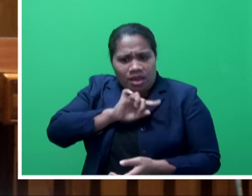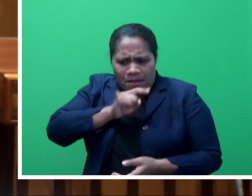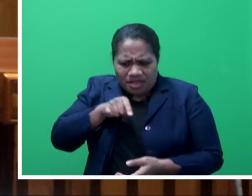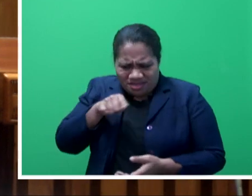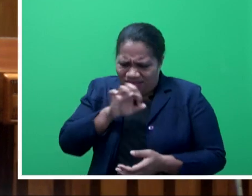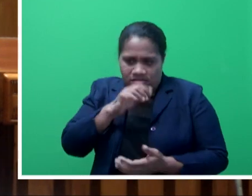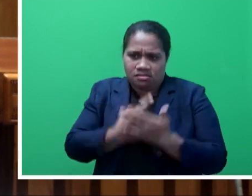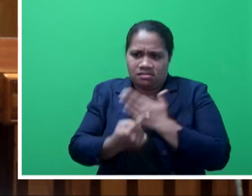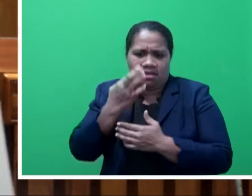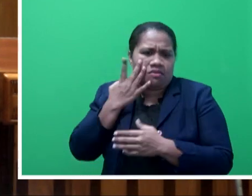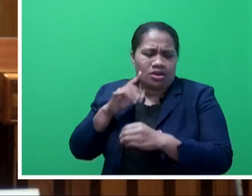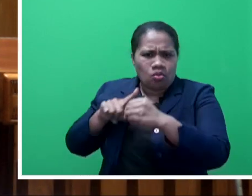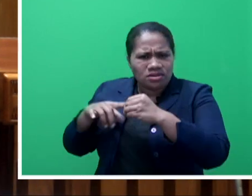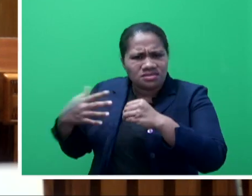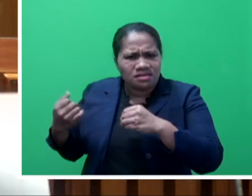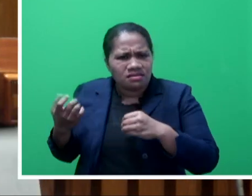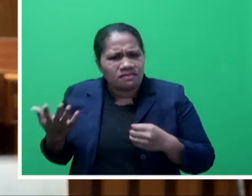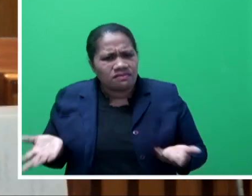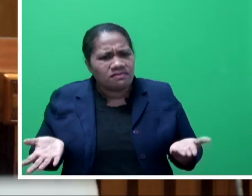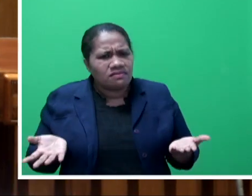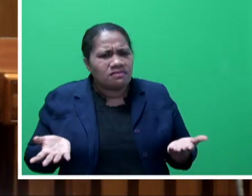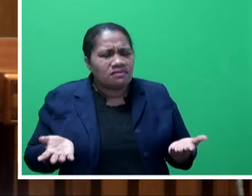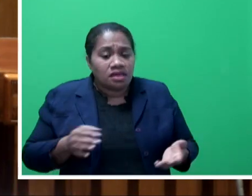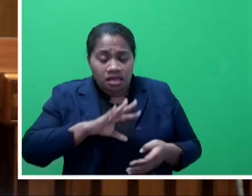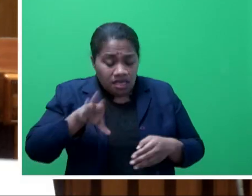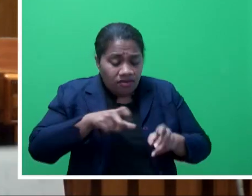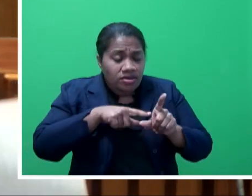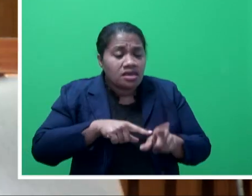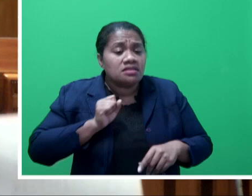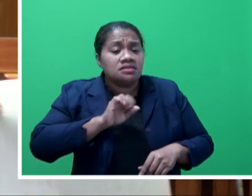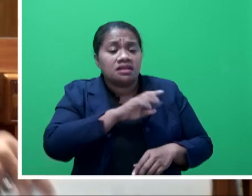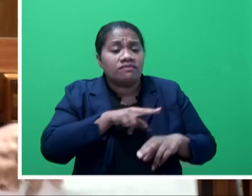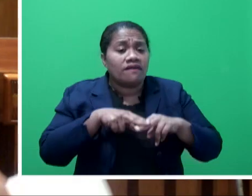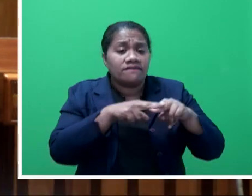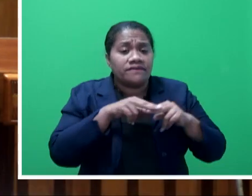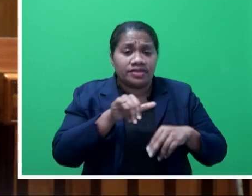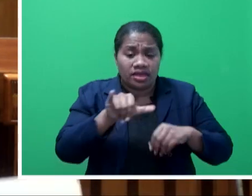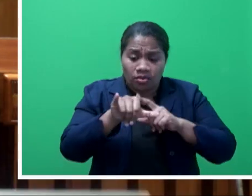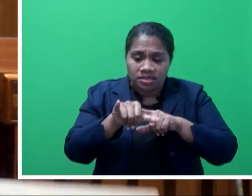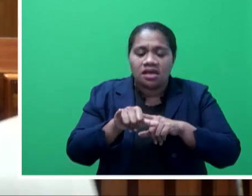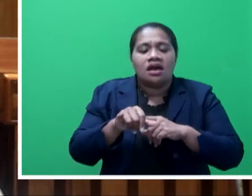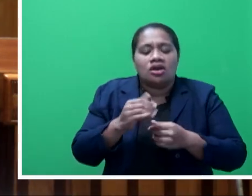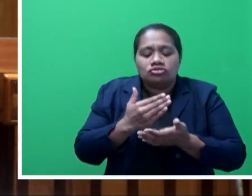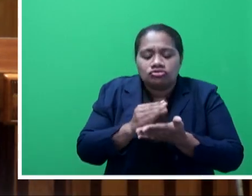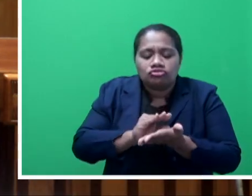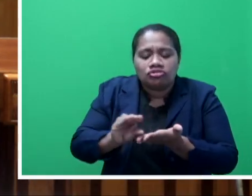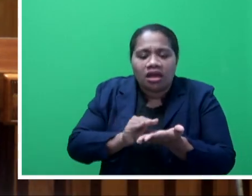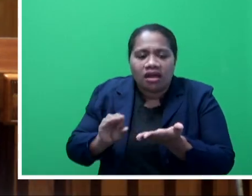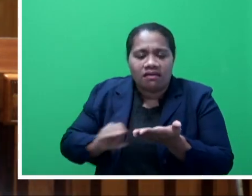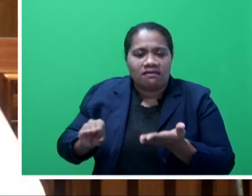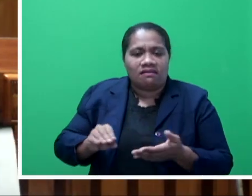Fiji Airways. Every year, the staff of Fiji Airways used to get a share of the profit until COVID came